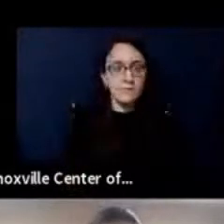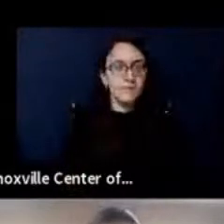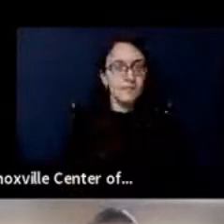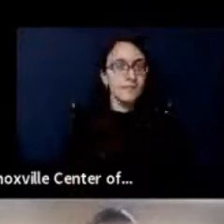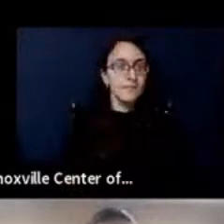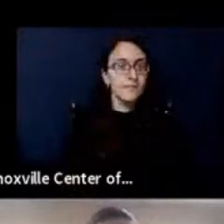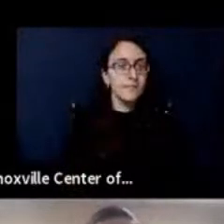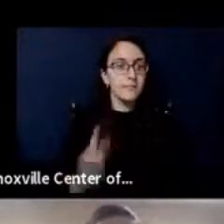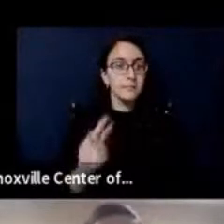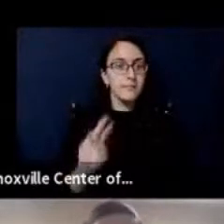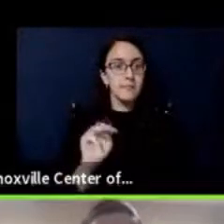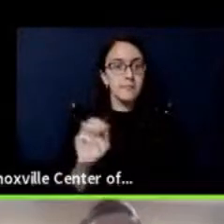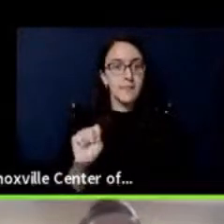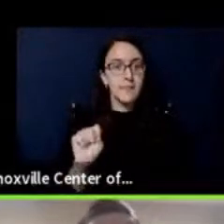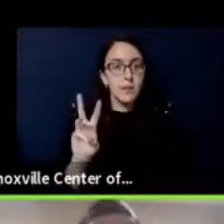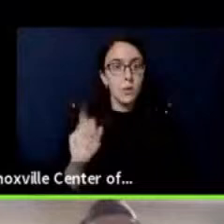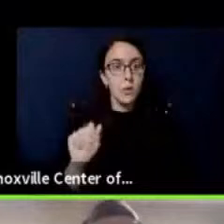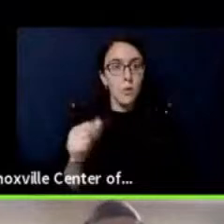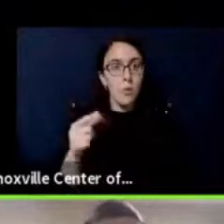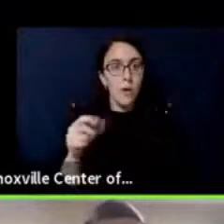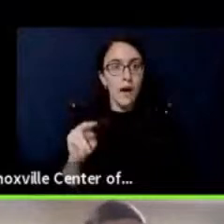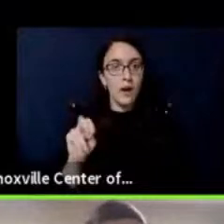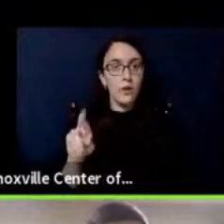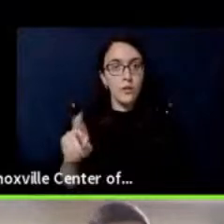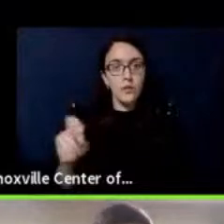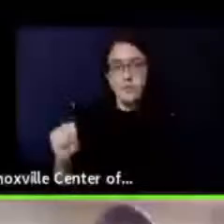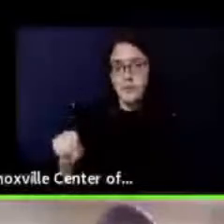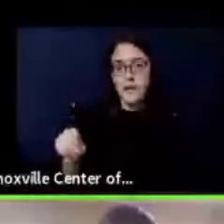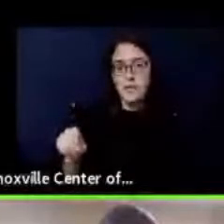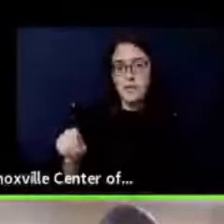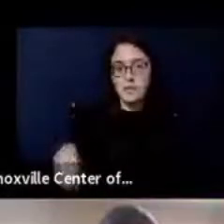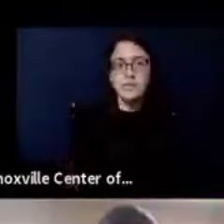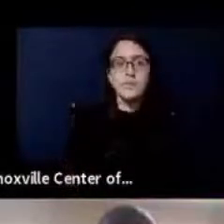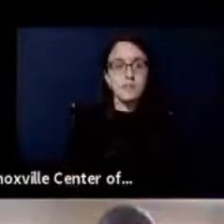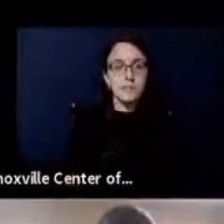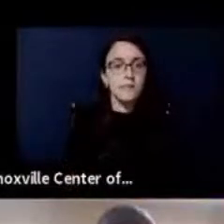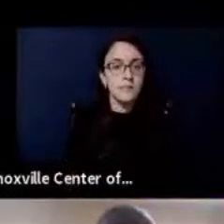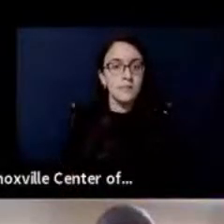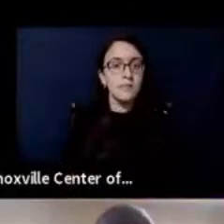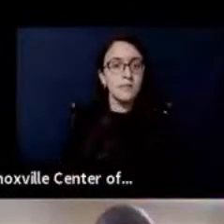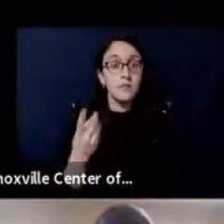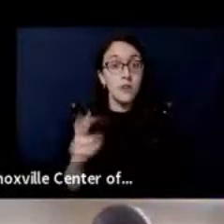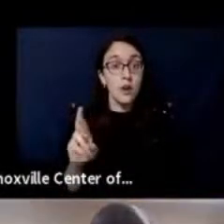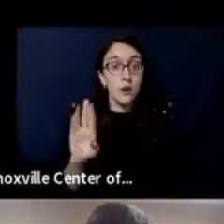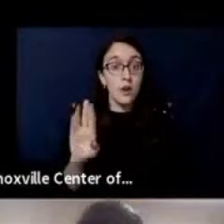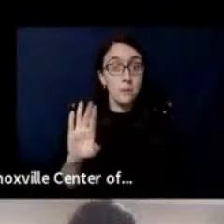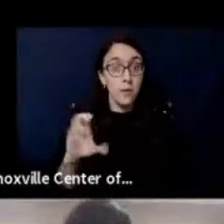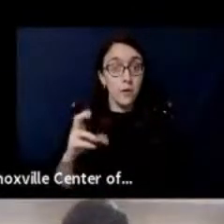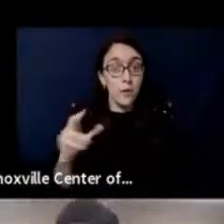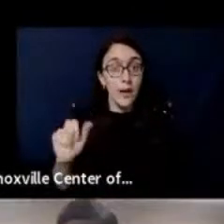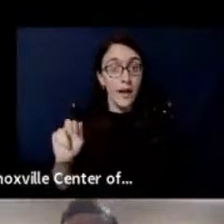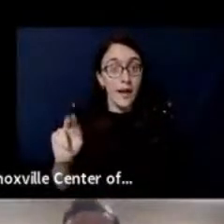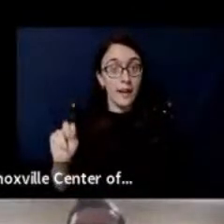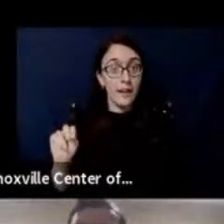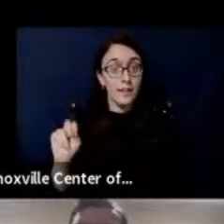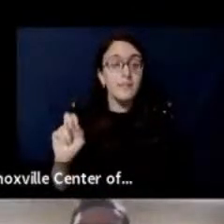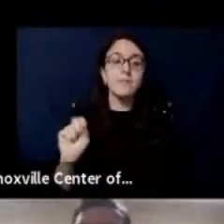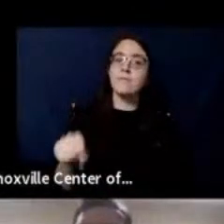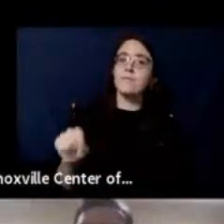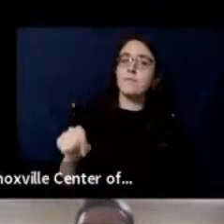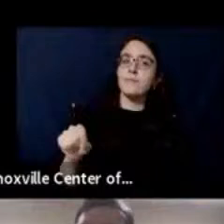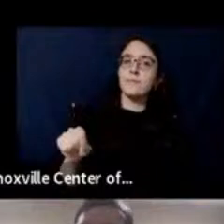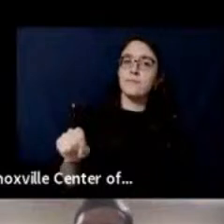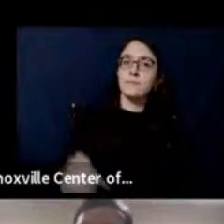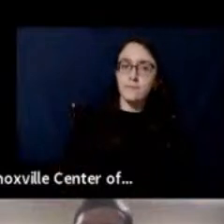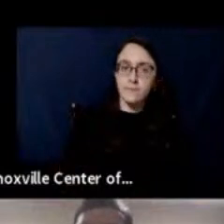Ms. Wagner, Yes. Dr. Buchanan. Yes.